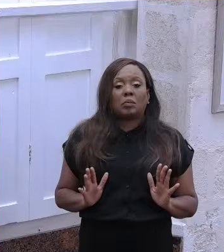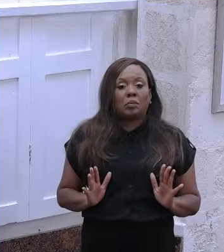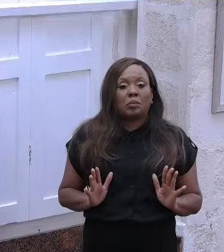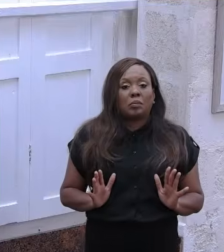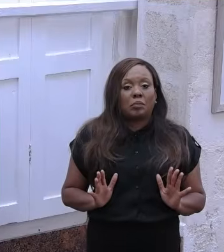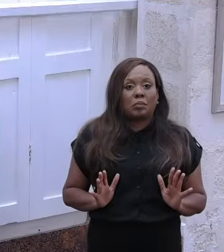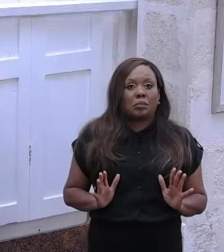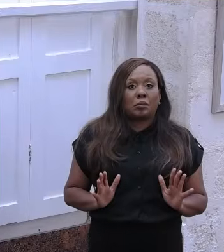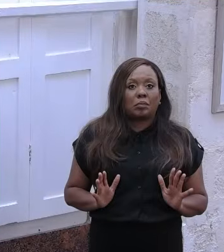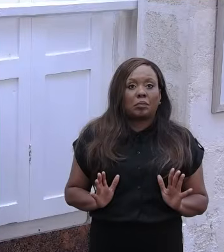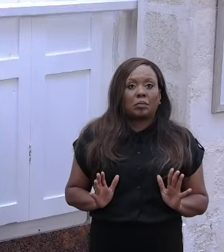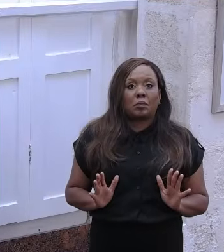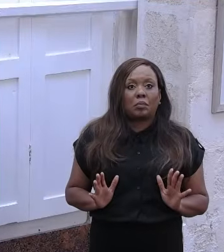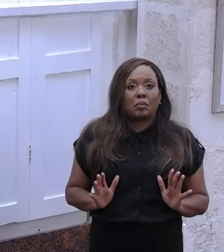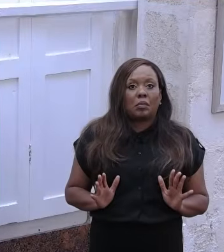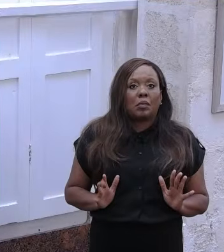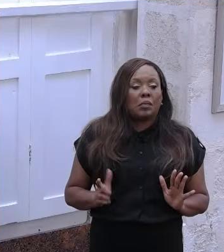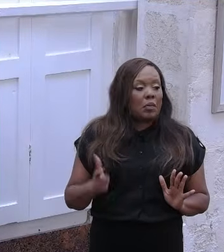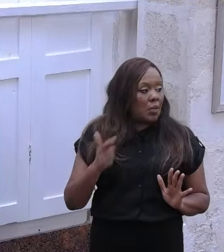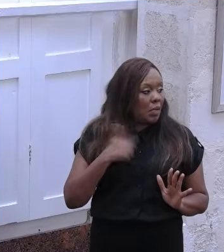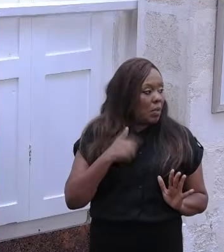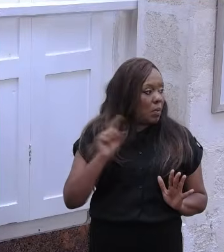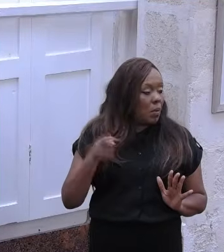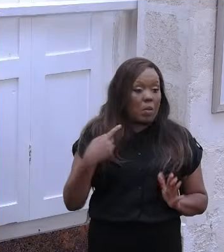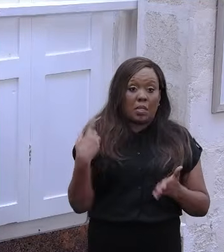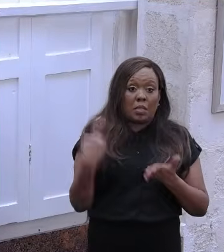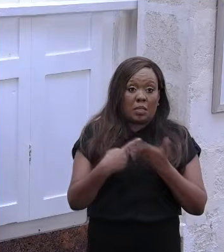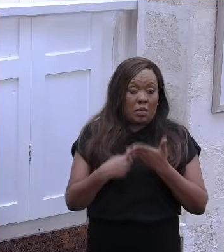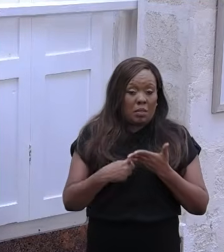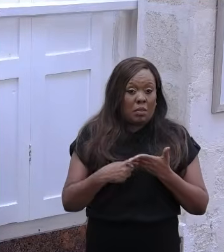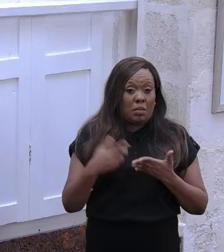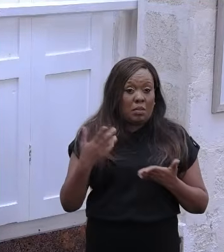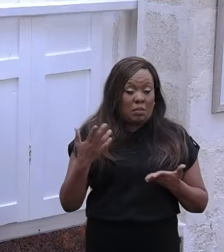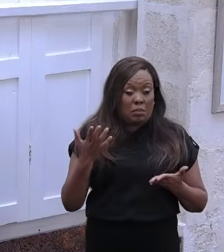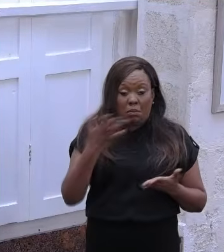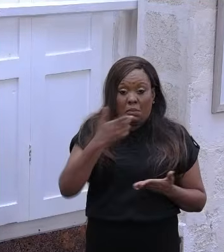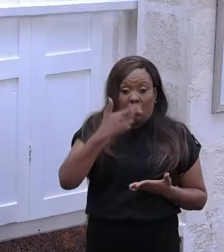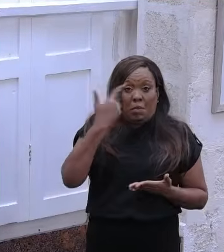is here, I'm addressing it because I don't even think that